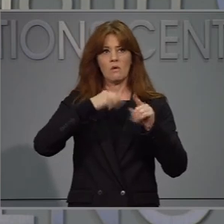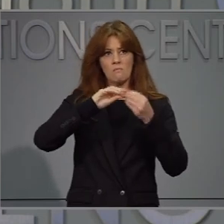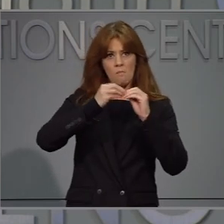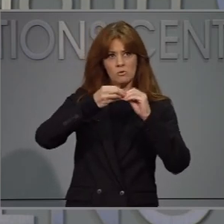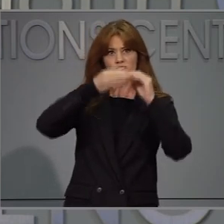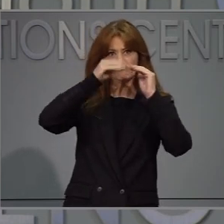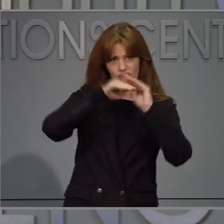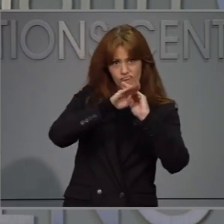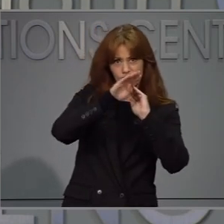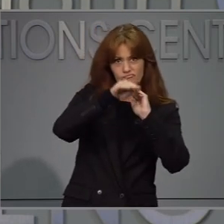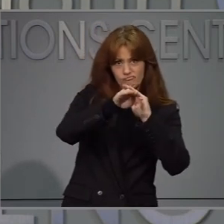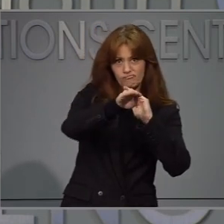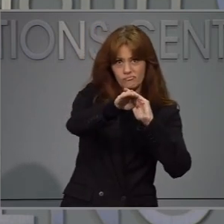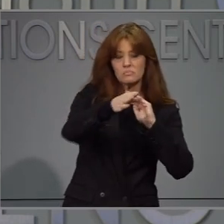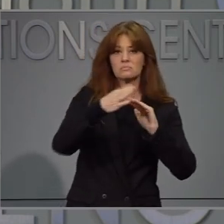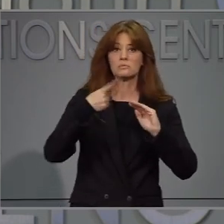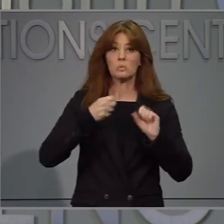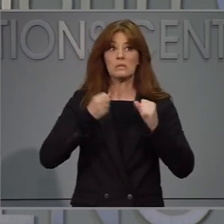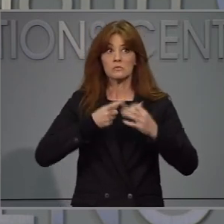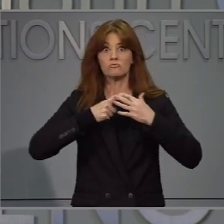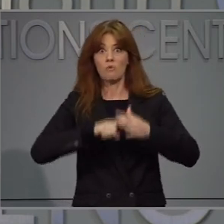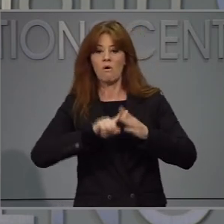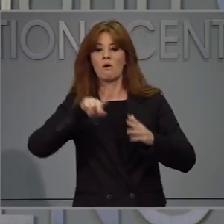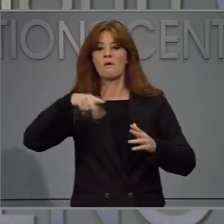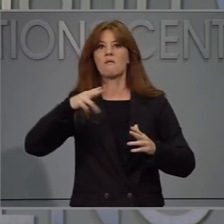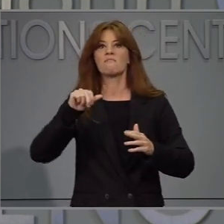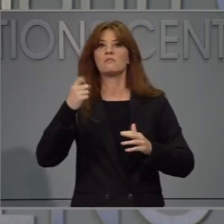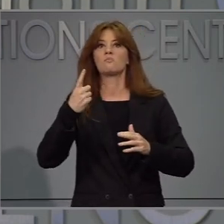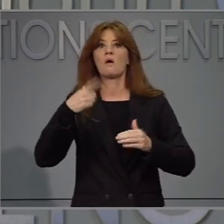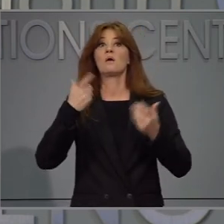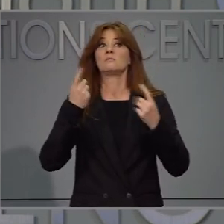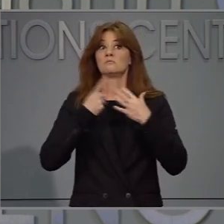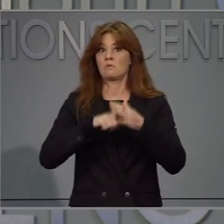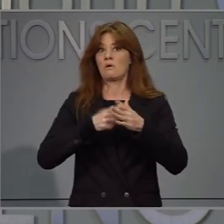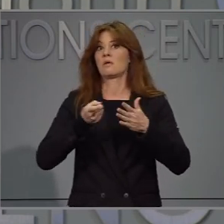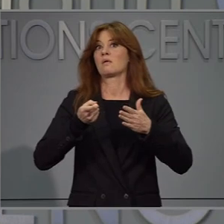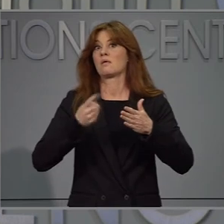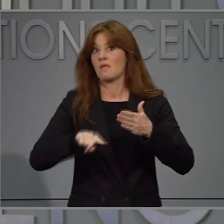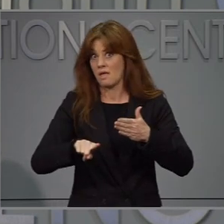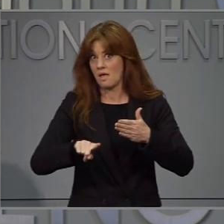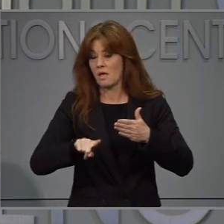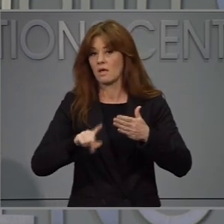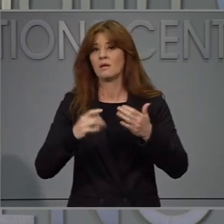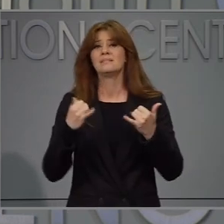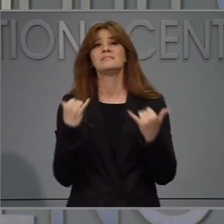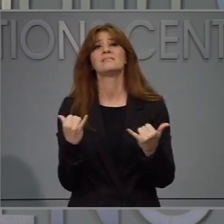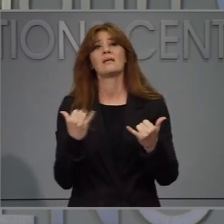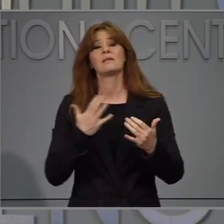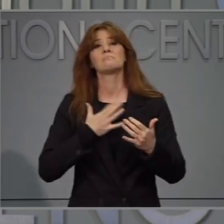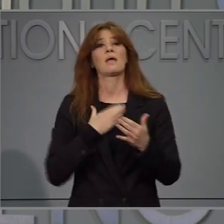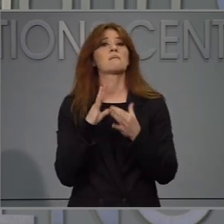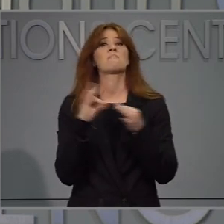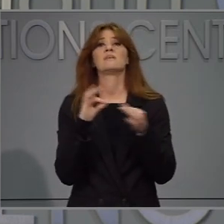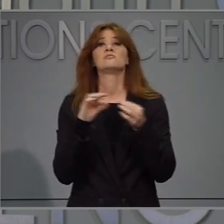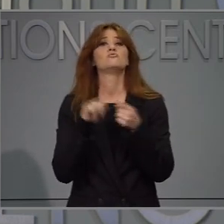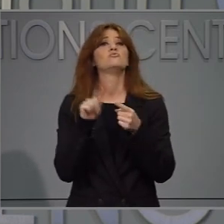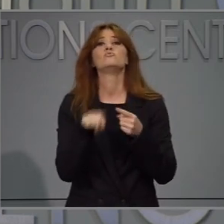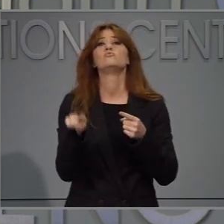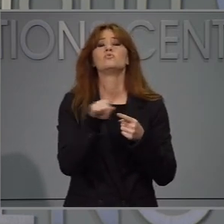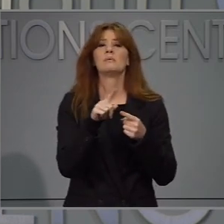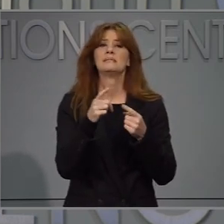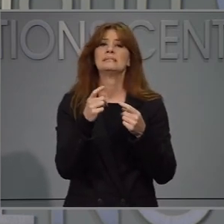enough to move us into phase one next week. My message today is to